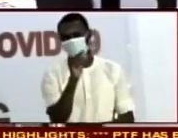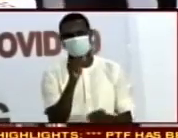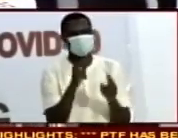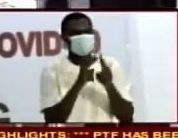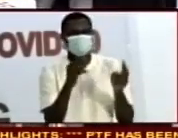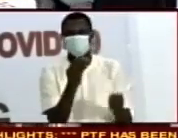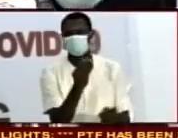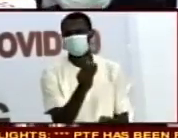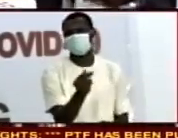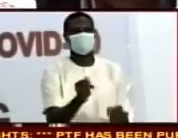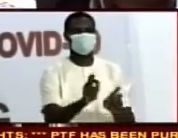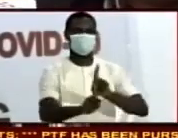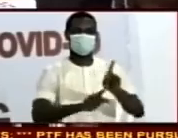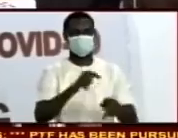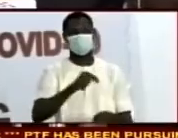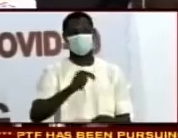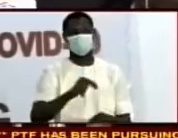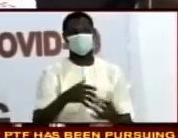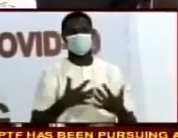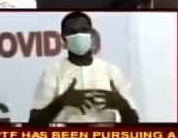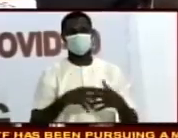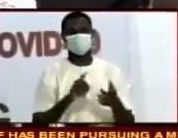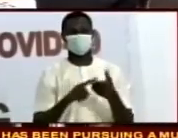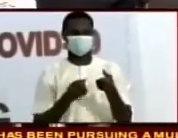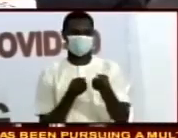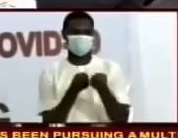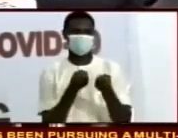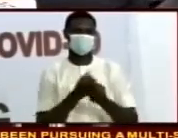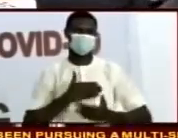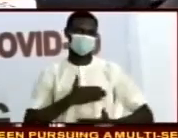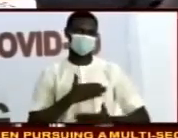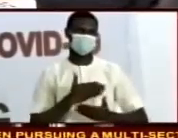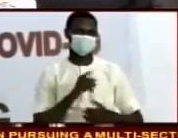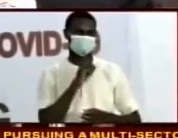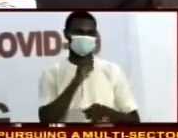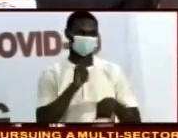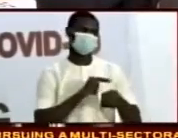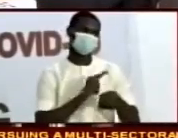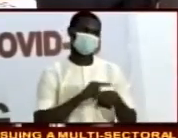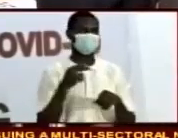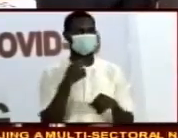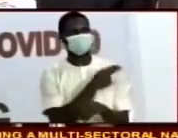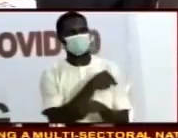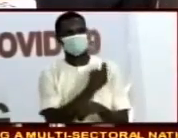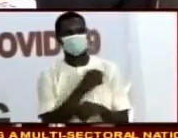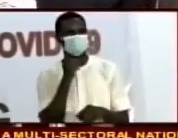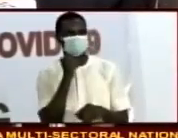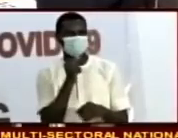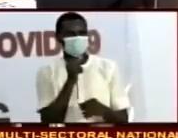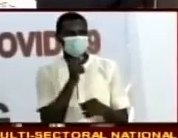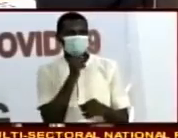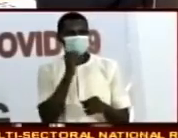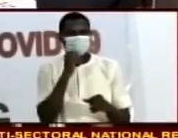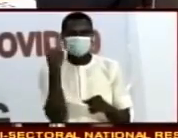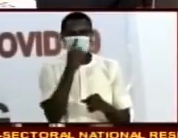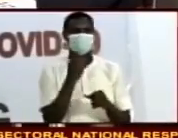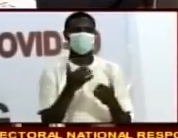few at National Hospital, but we hardly had any case that really needed.